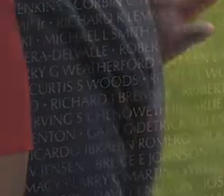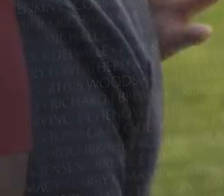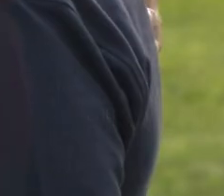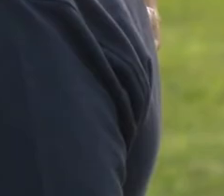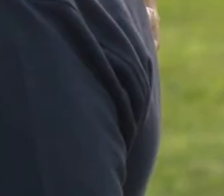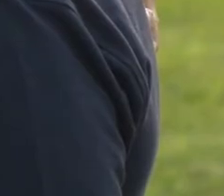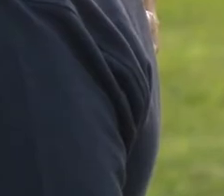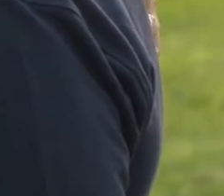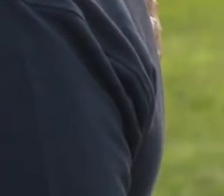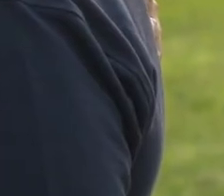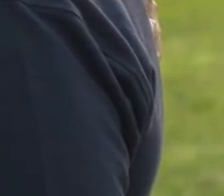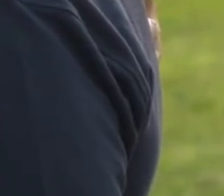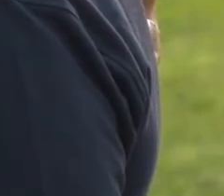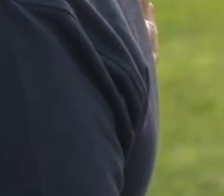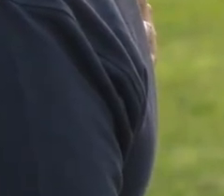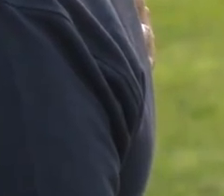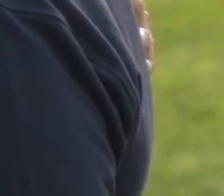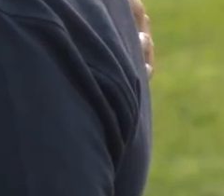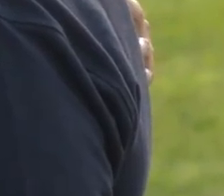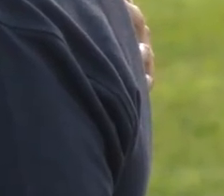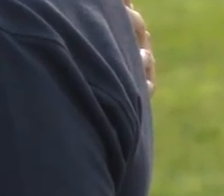will lay me